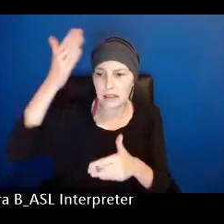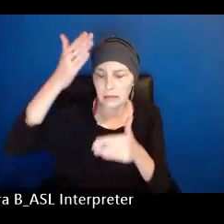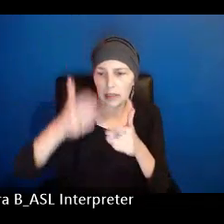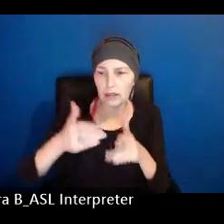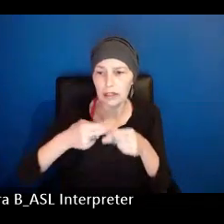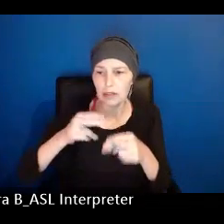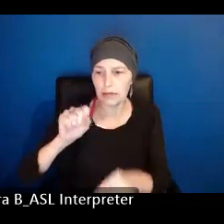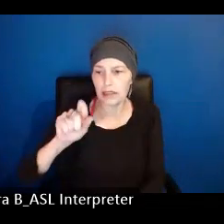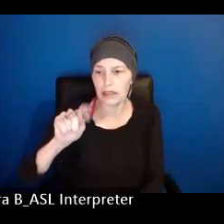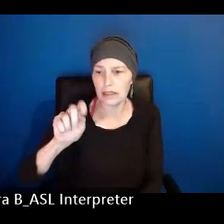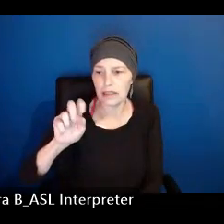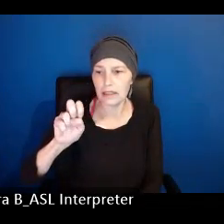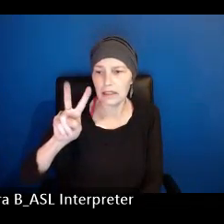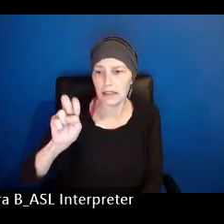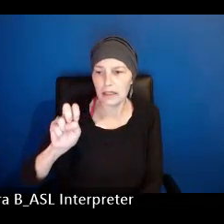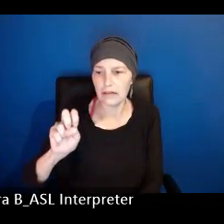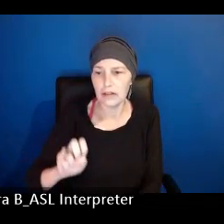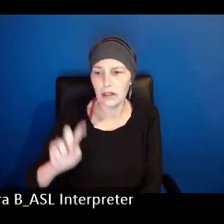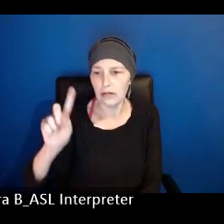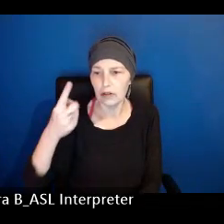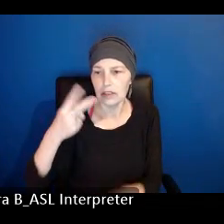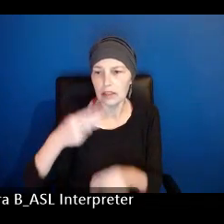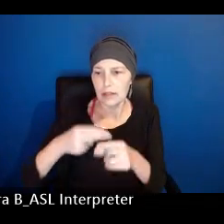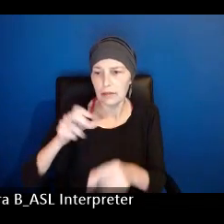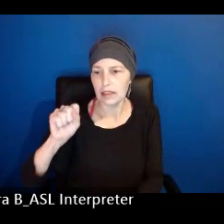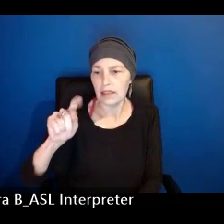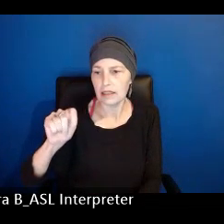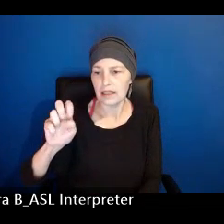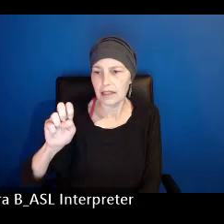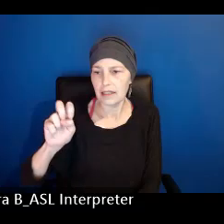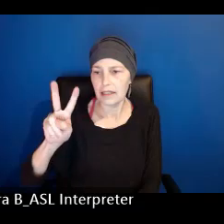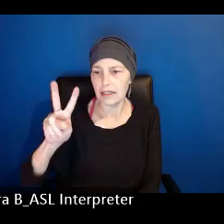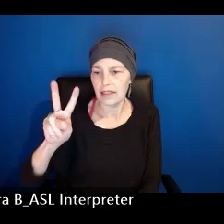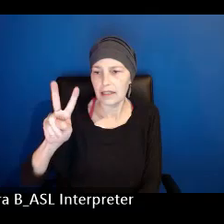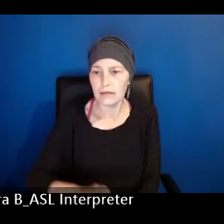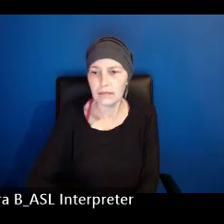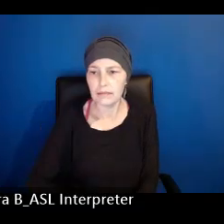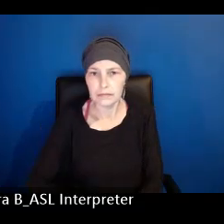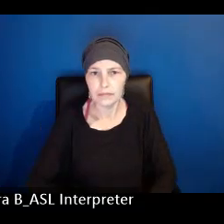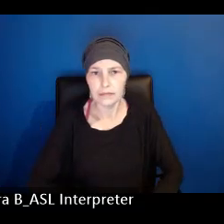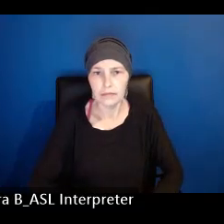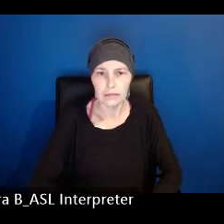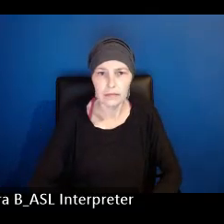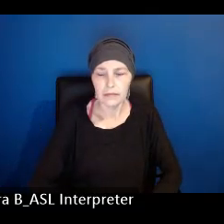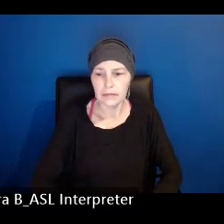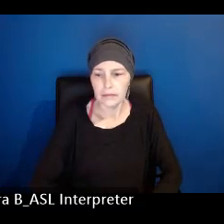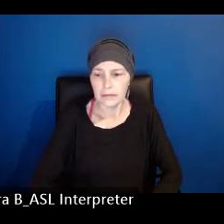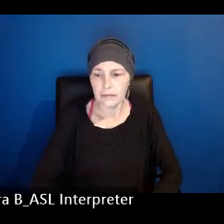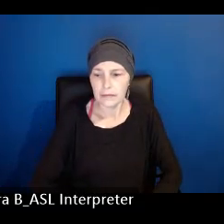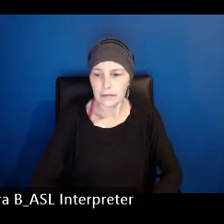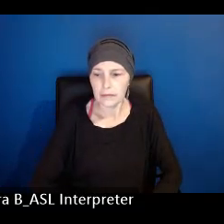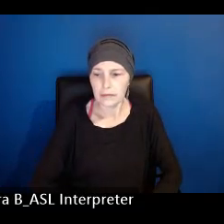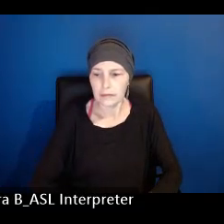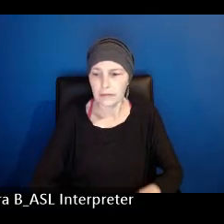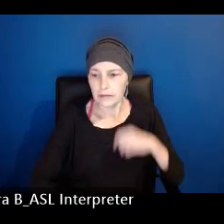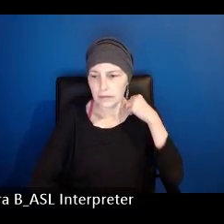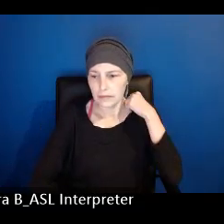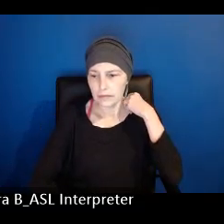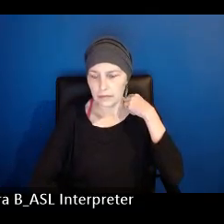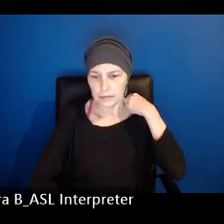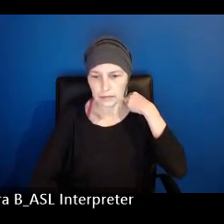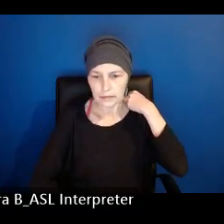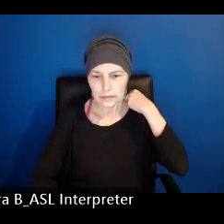Steve. Again, I only have one name showing up. So Steve, we're unmuted you now, and you should be able to unmute yourself.